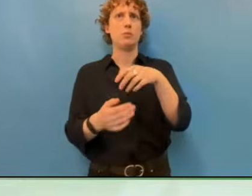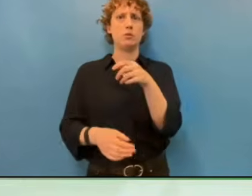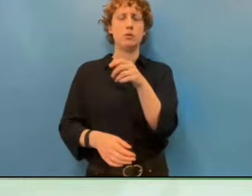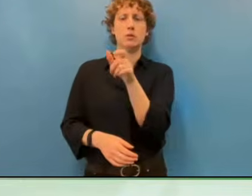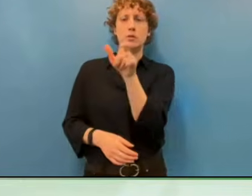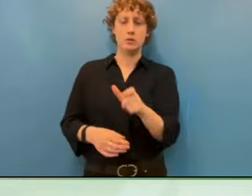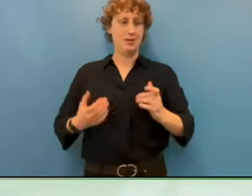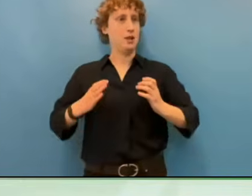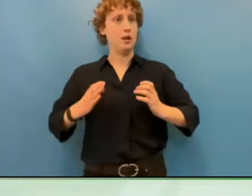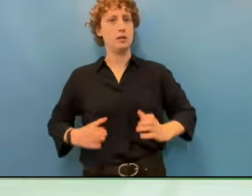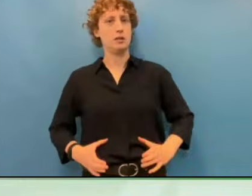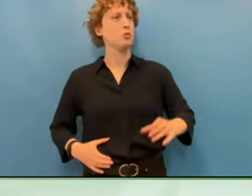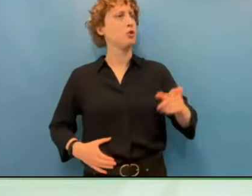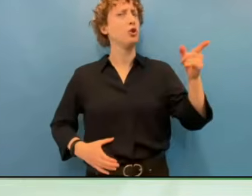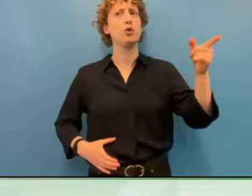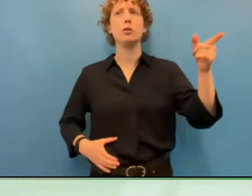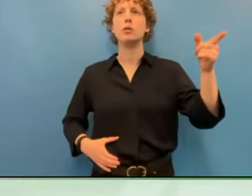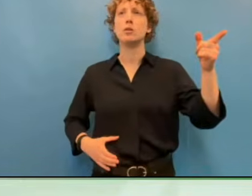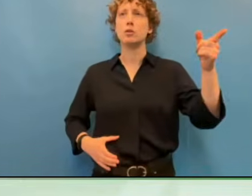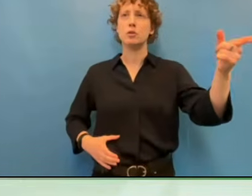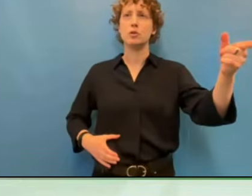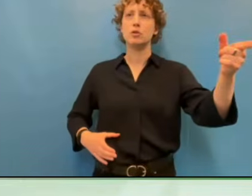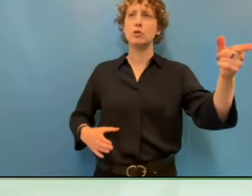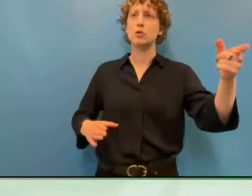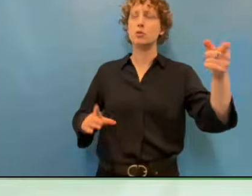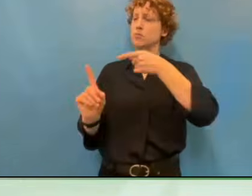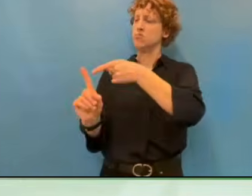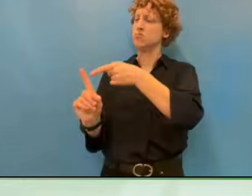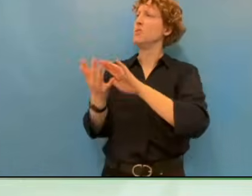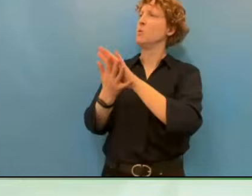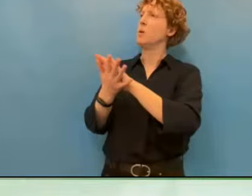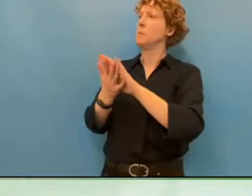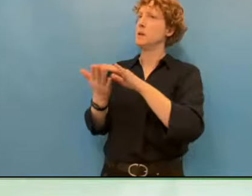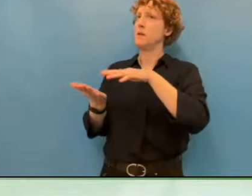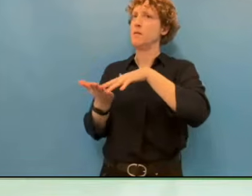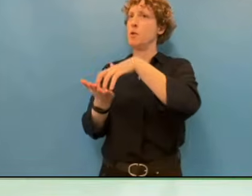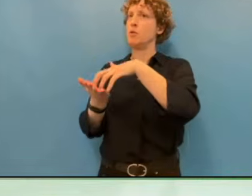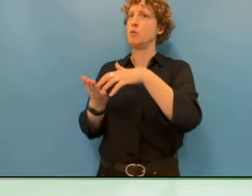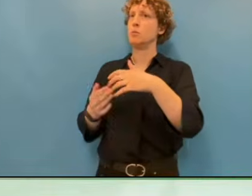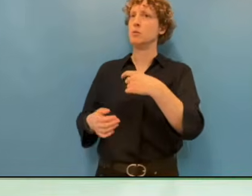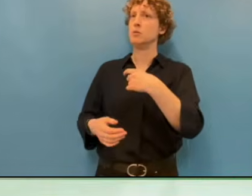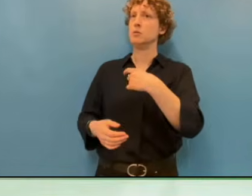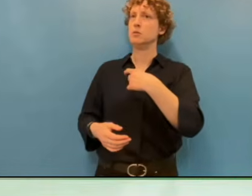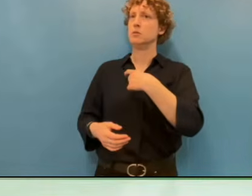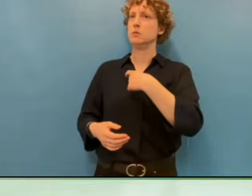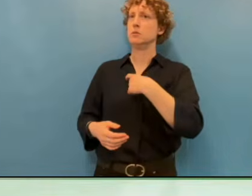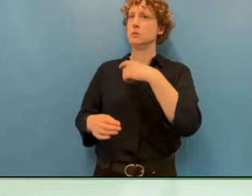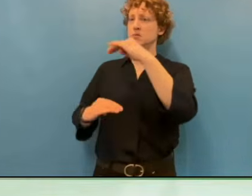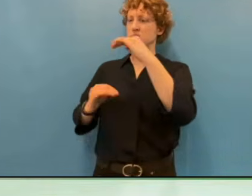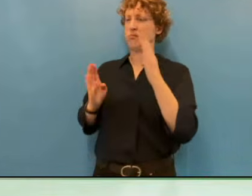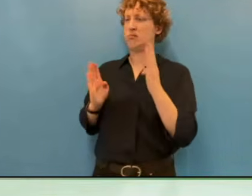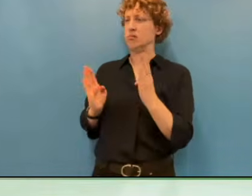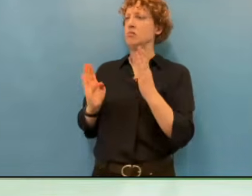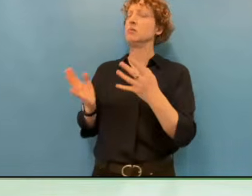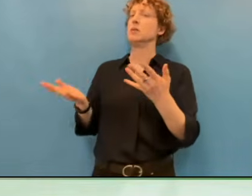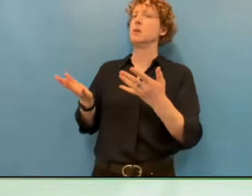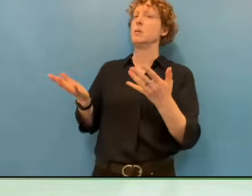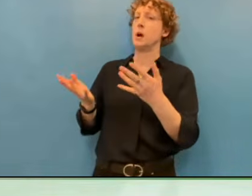define a vulnerable user? And you've already given one kind of case study